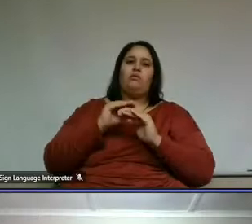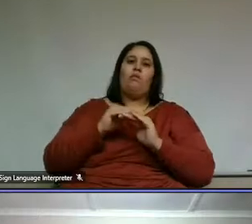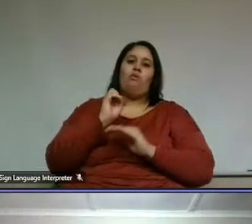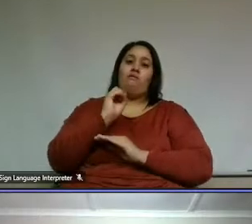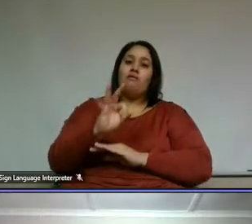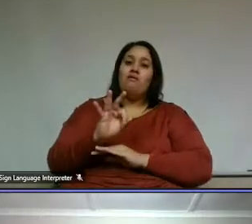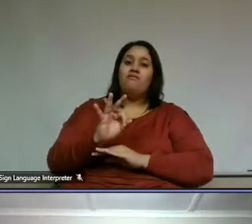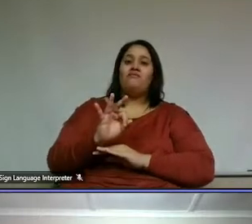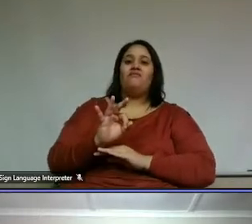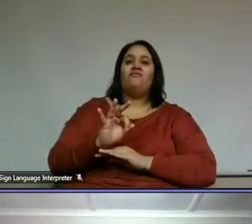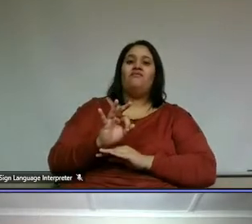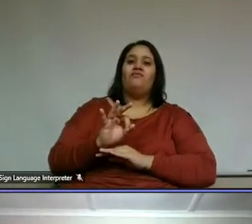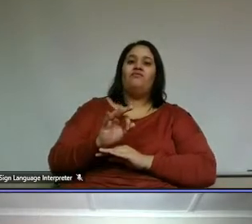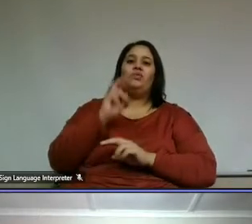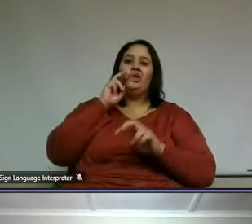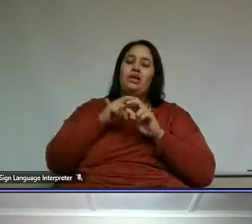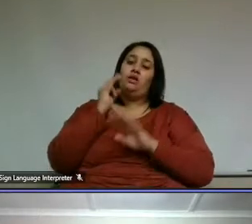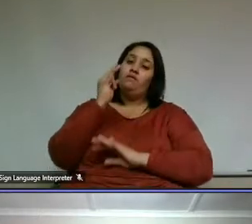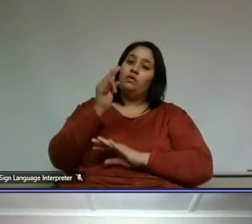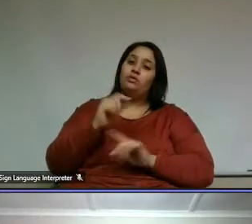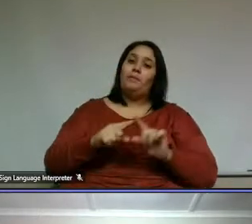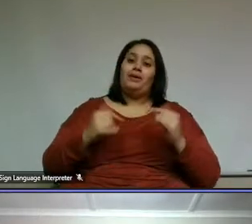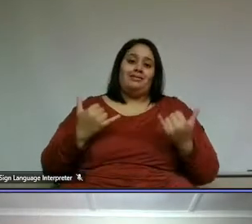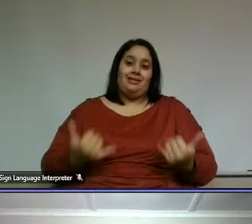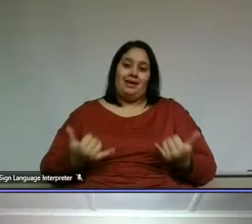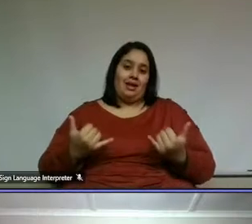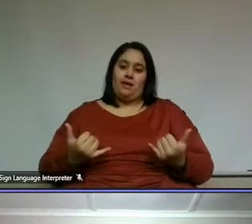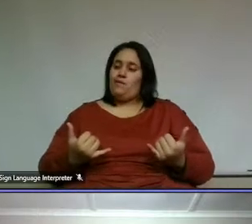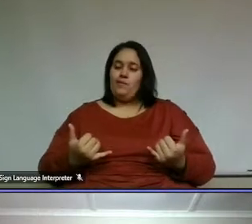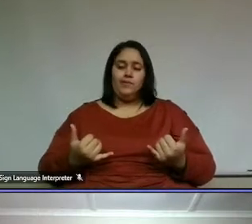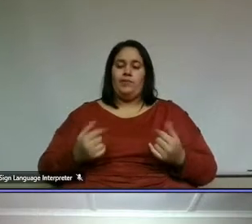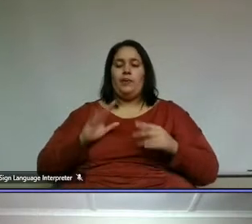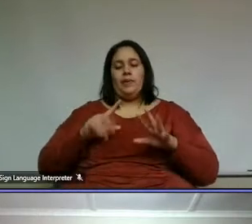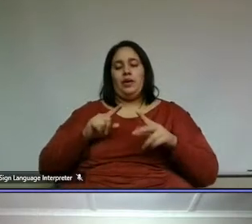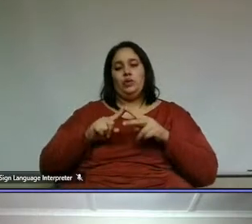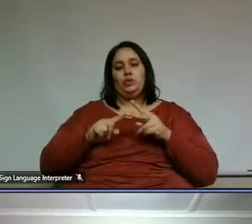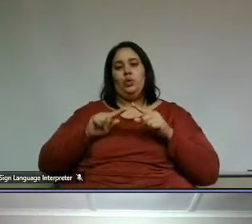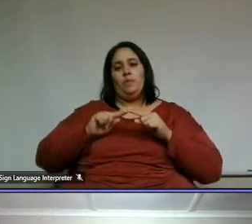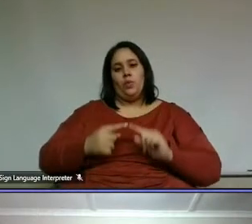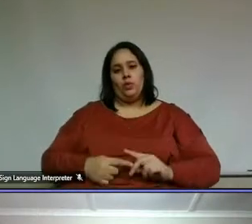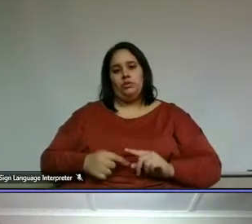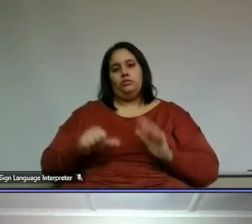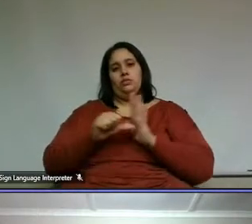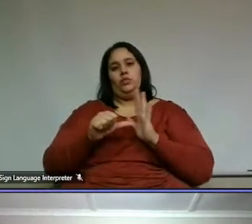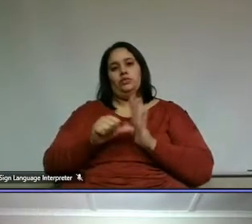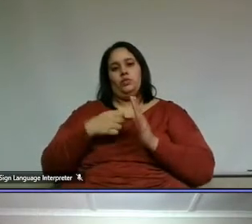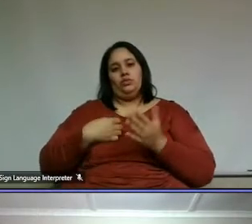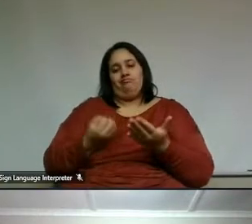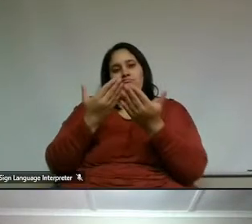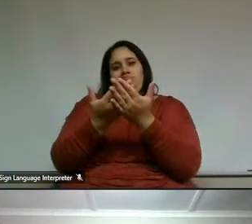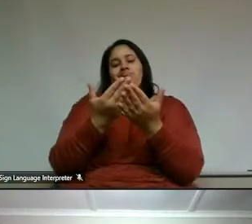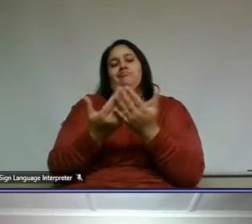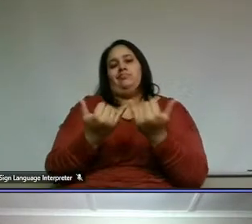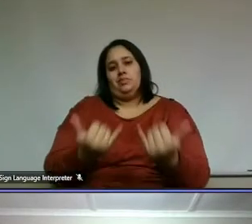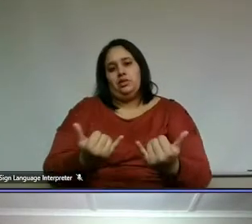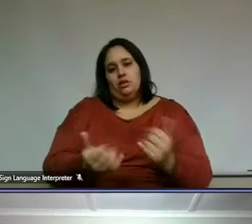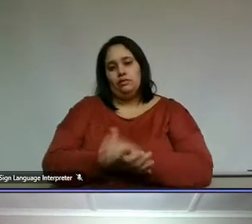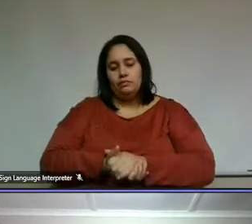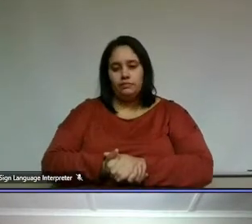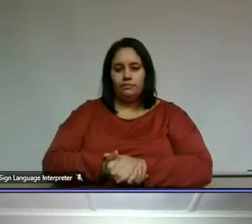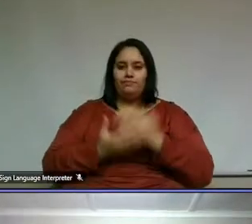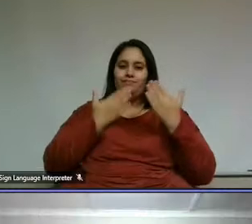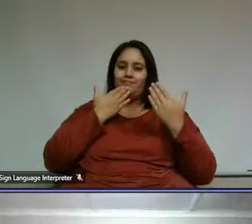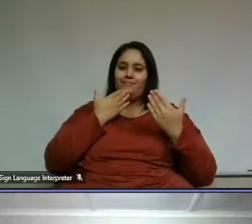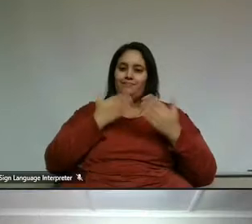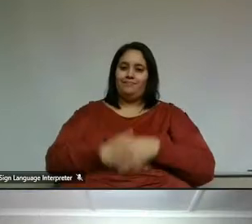it be required in future. But at the moment, those 2 points are the 2 critical points that we wanted to raise. Thank